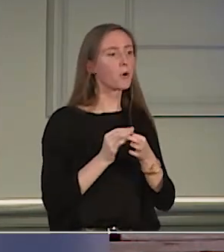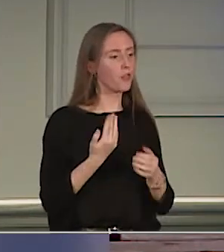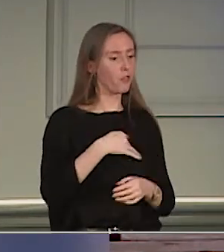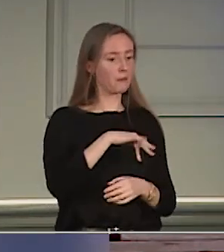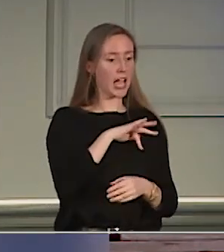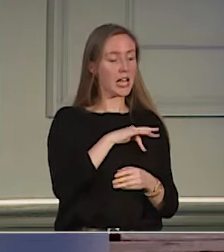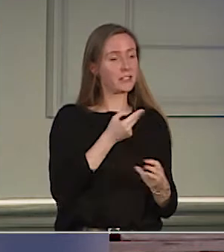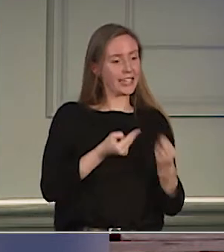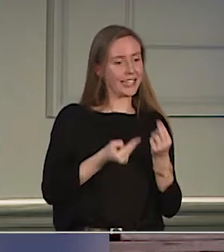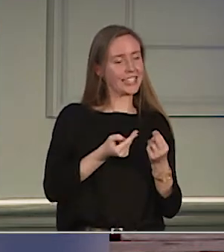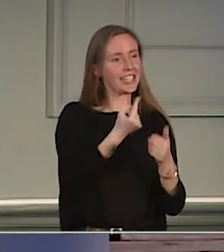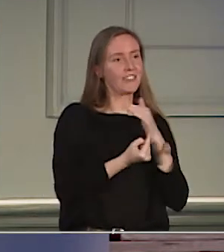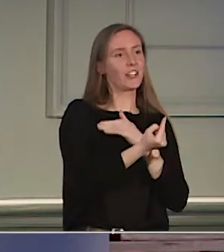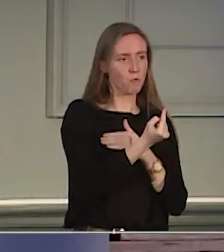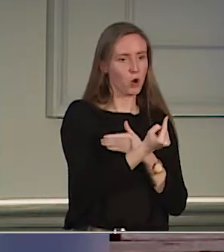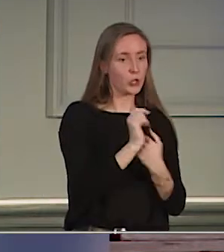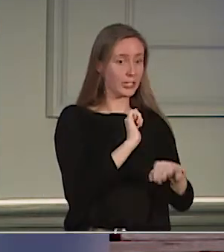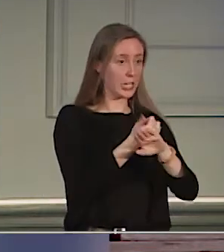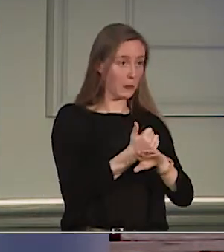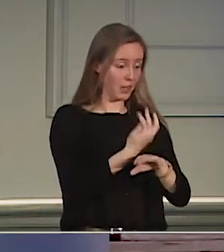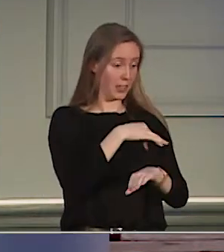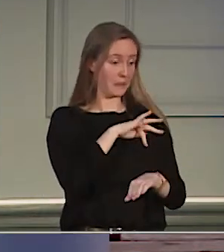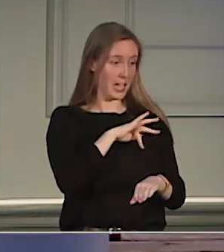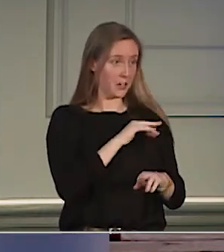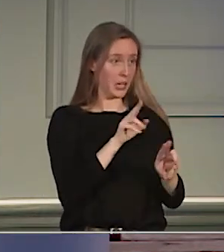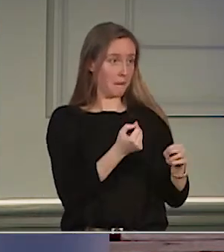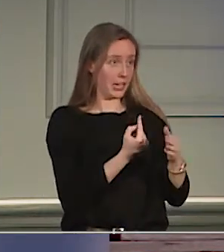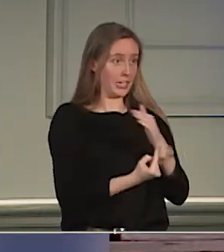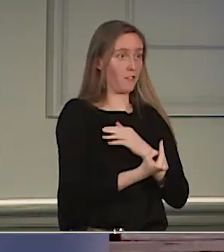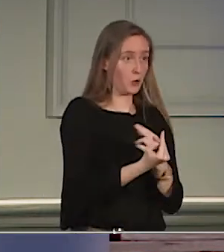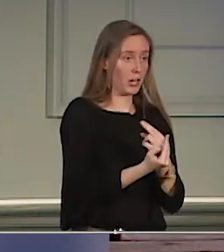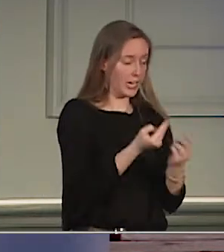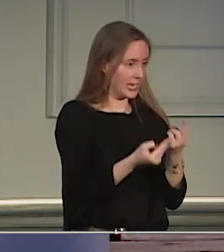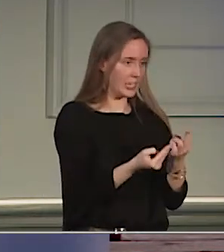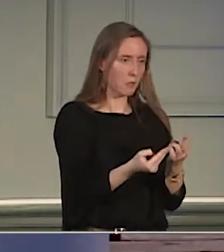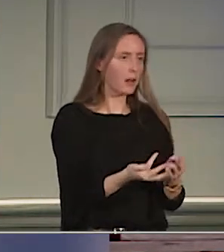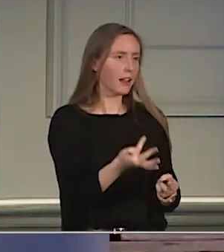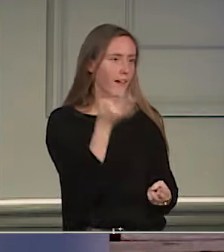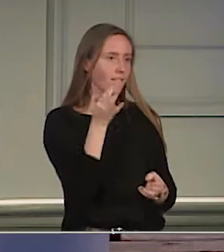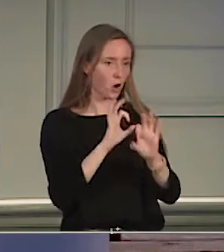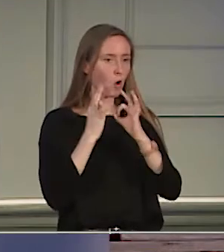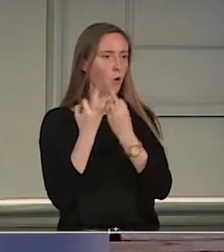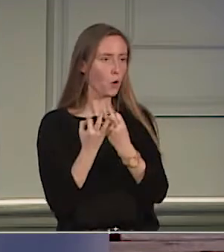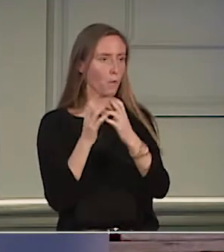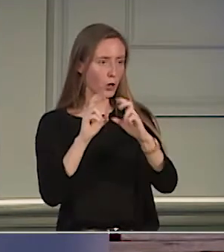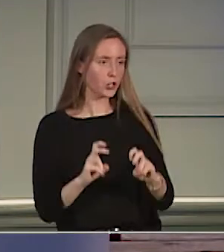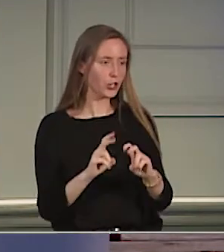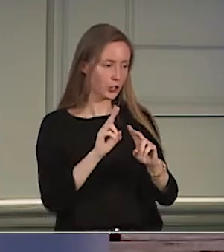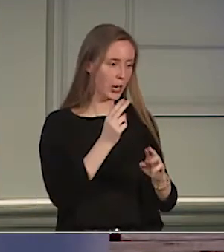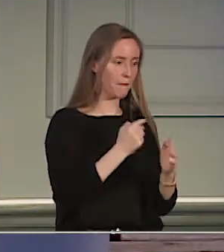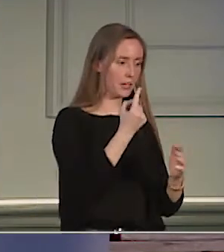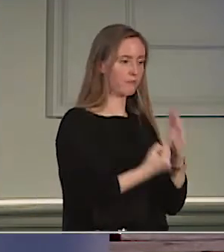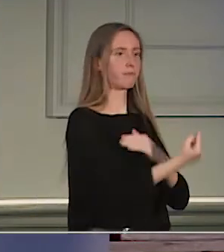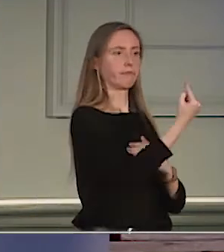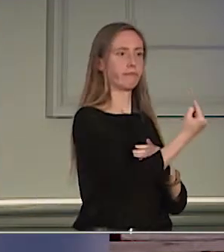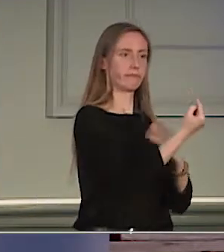such a way that an individual student can be assessed for their contribution, even if it is a group type of research project. As I mentioned, one of the great things about